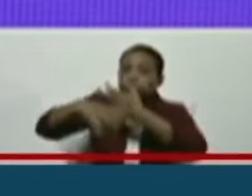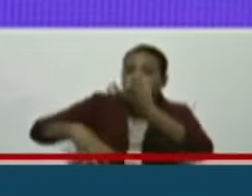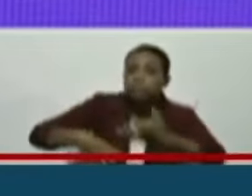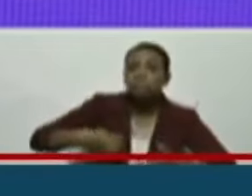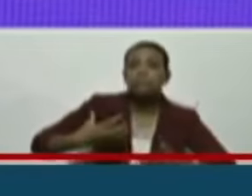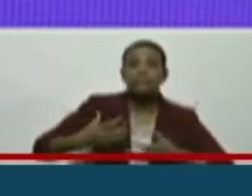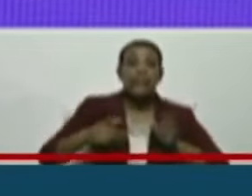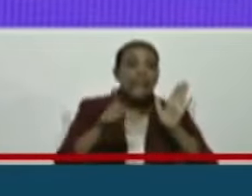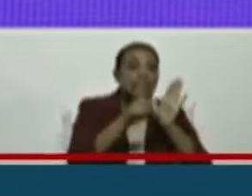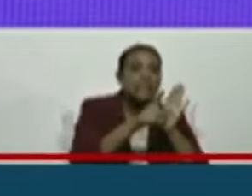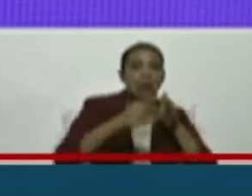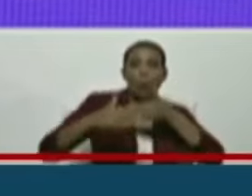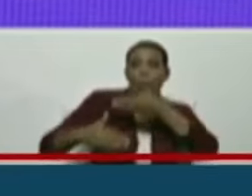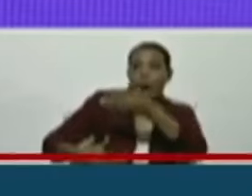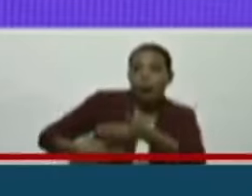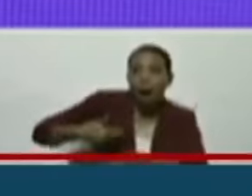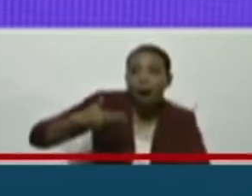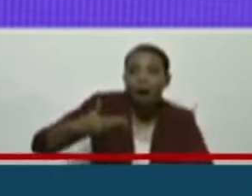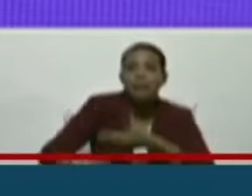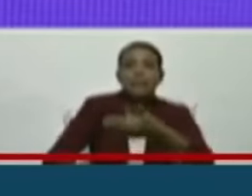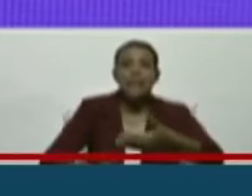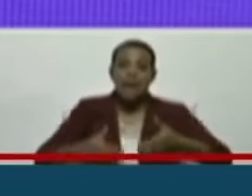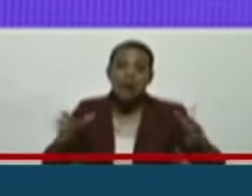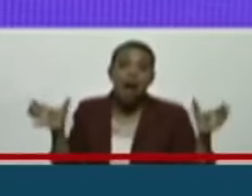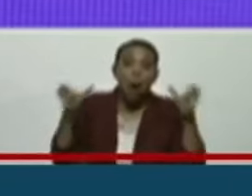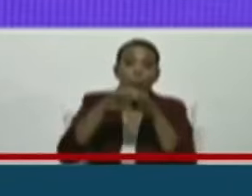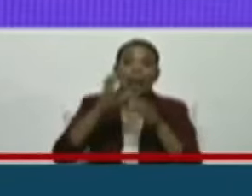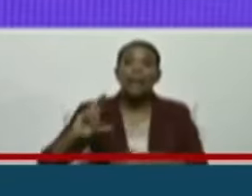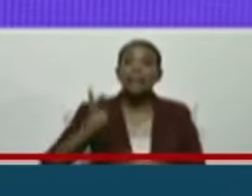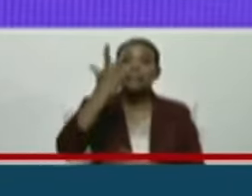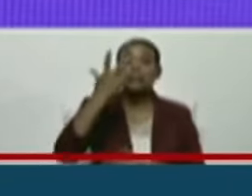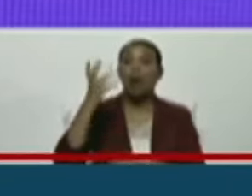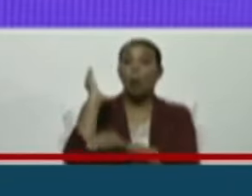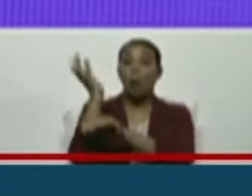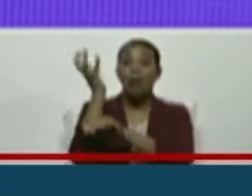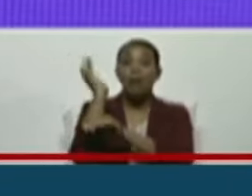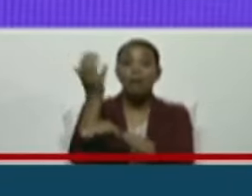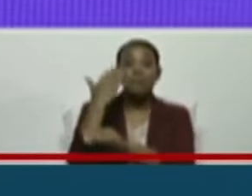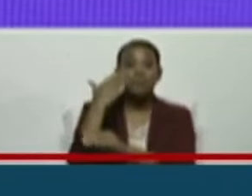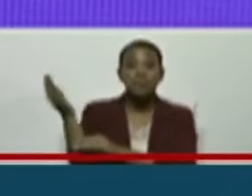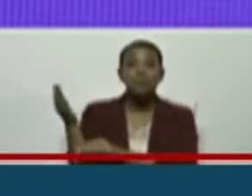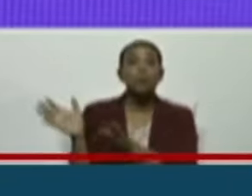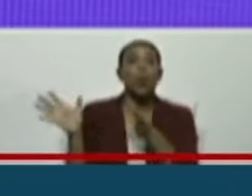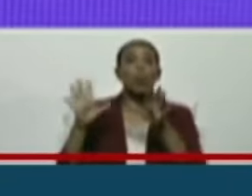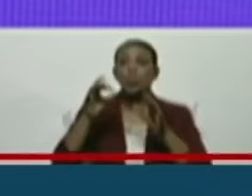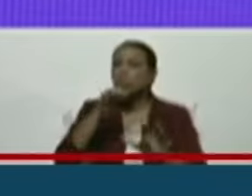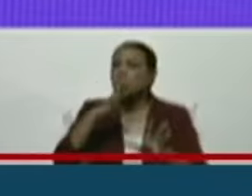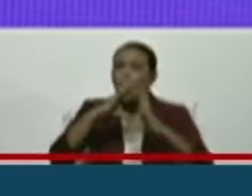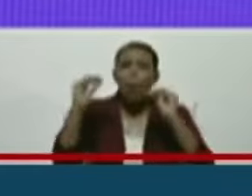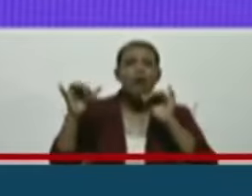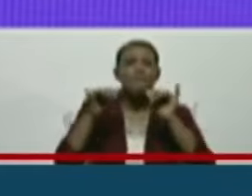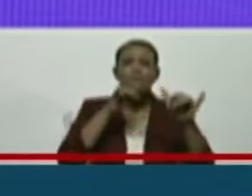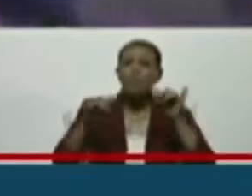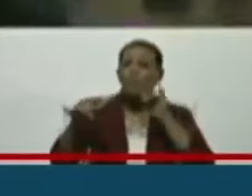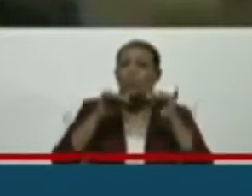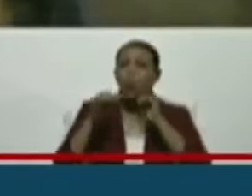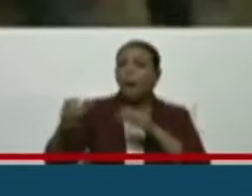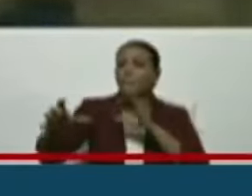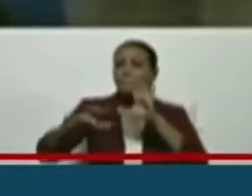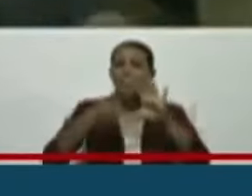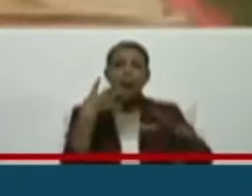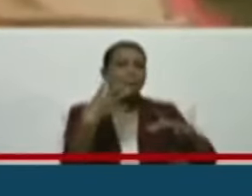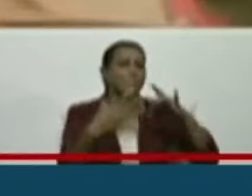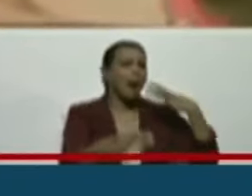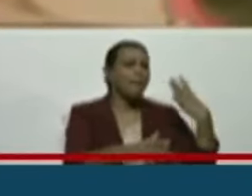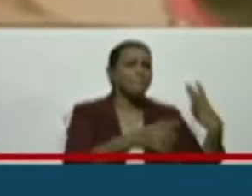and after a developing process from high school to high school, the third Congress has met, and all the information that you